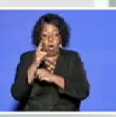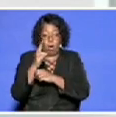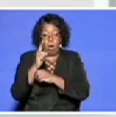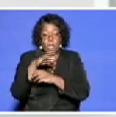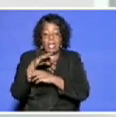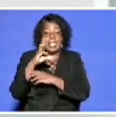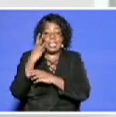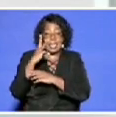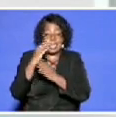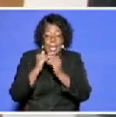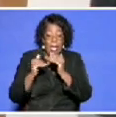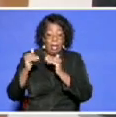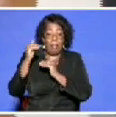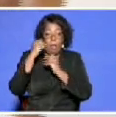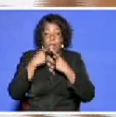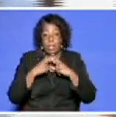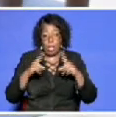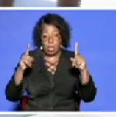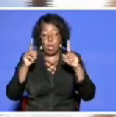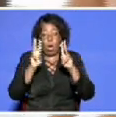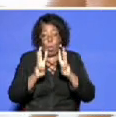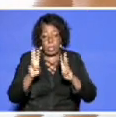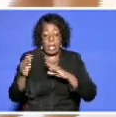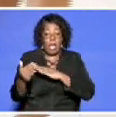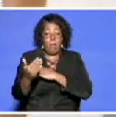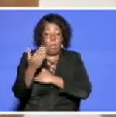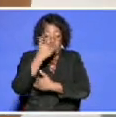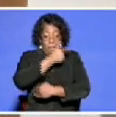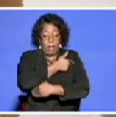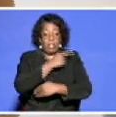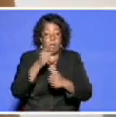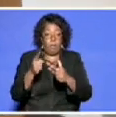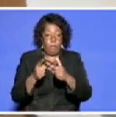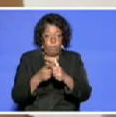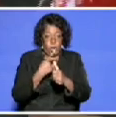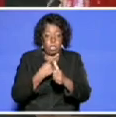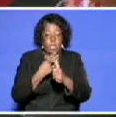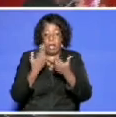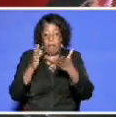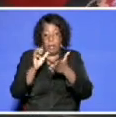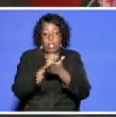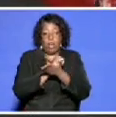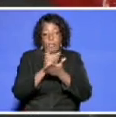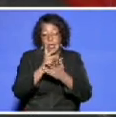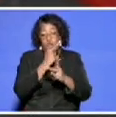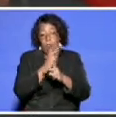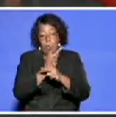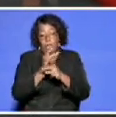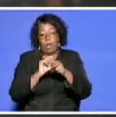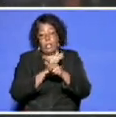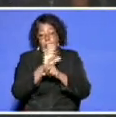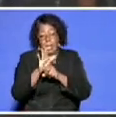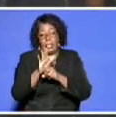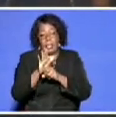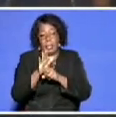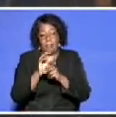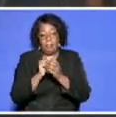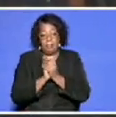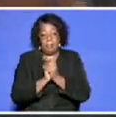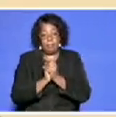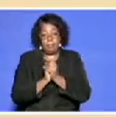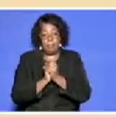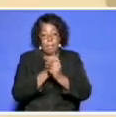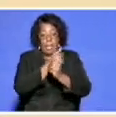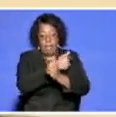older. The announcement came Monday morning, making the vaccine the first to be granted full approval for prevention of COVID-19 from the regulator.